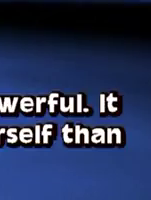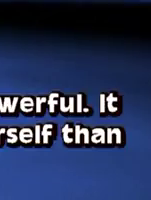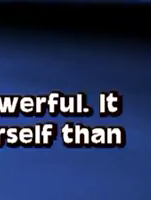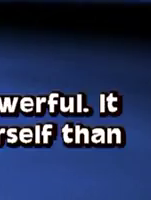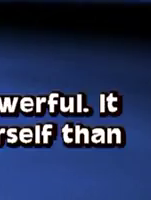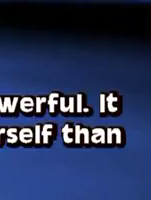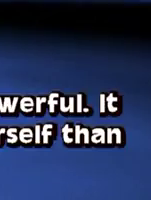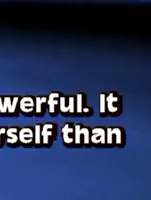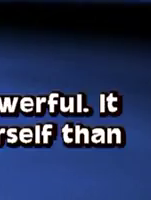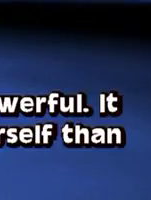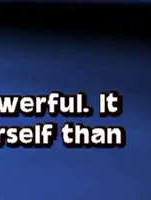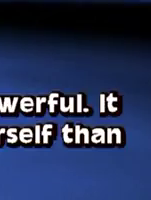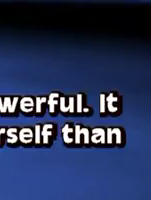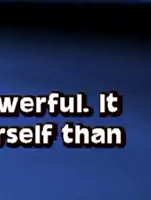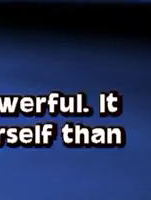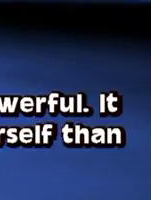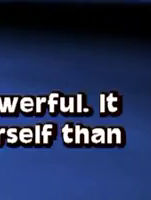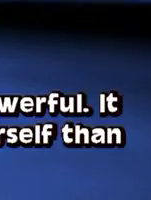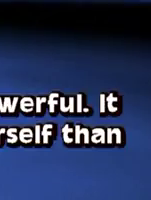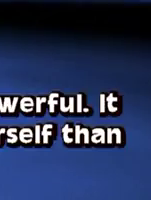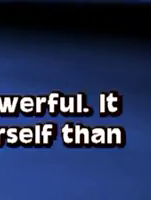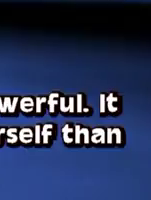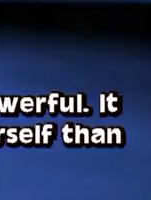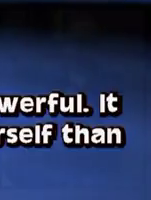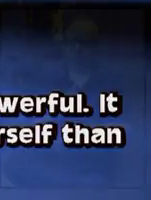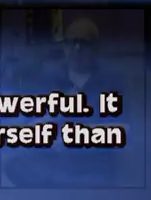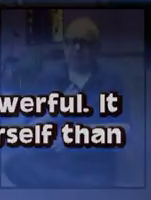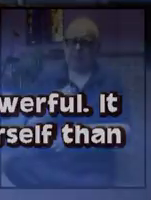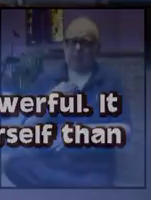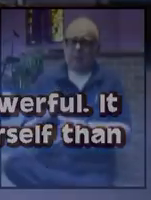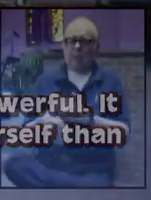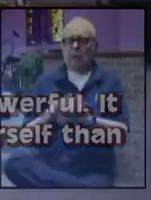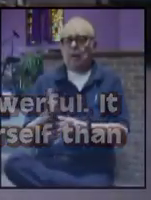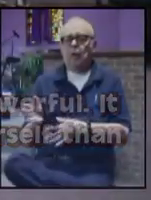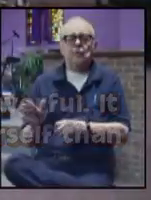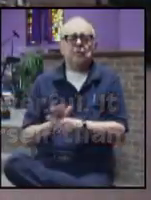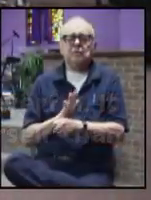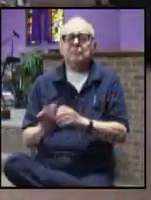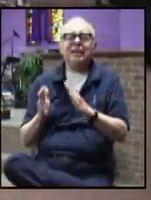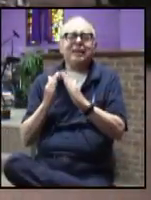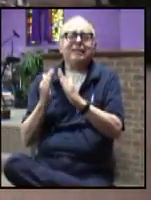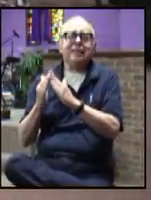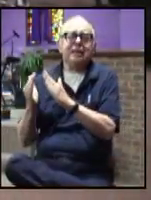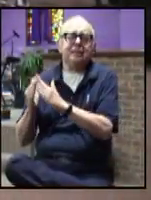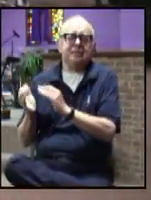It's better to win control over yourself than over whole cities.